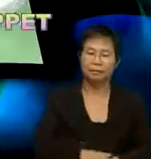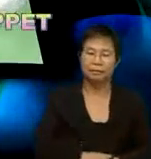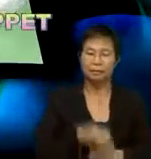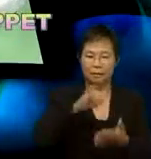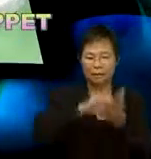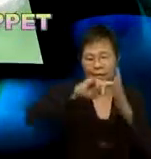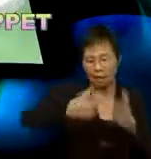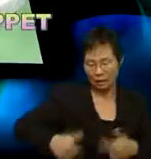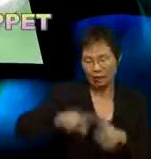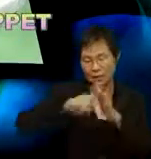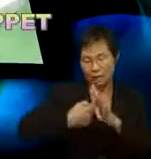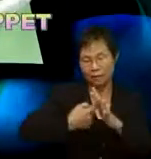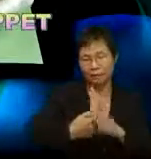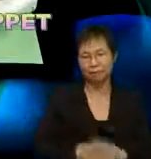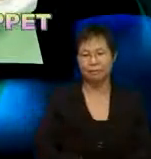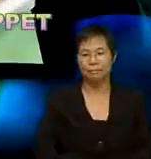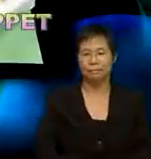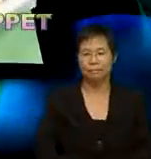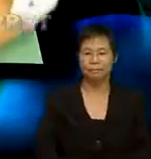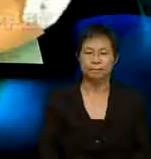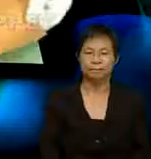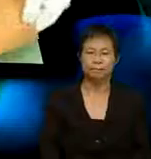Let's begin.